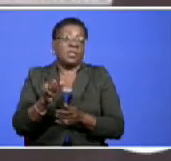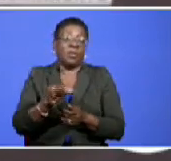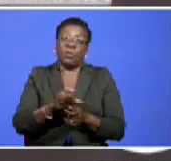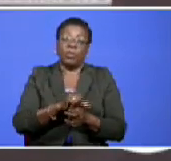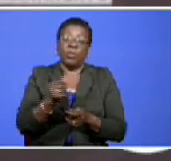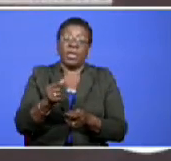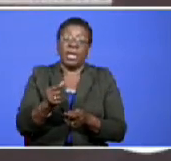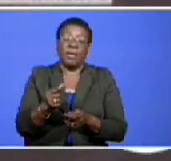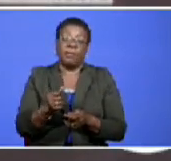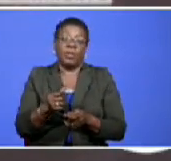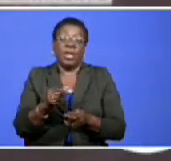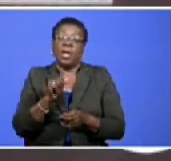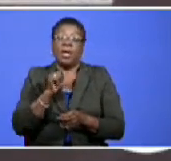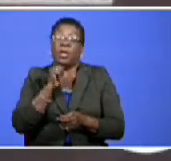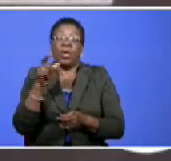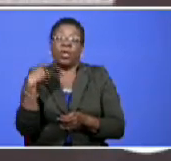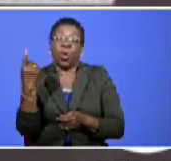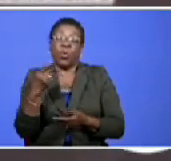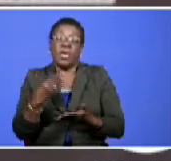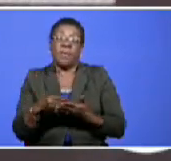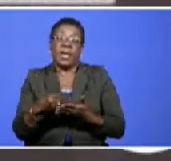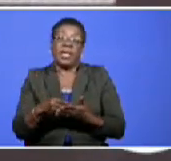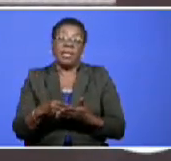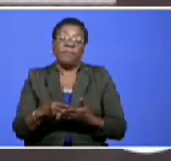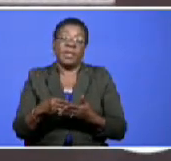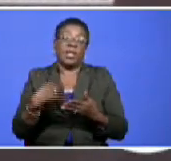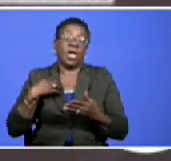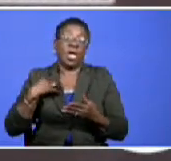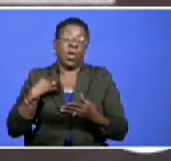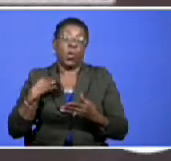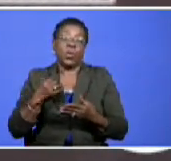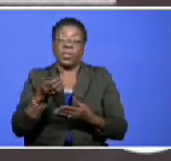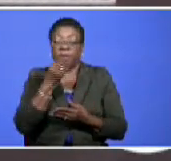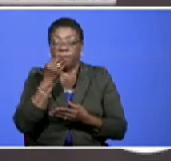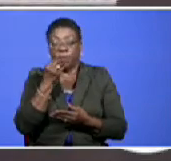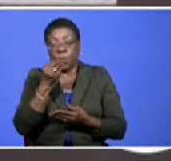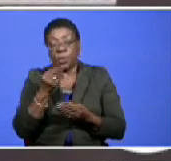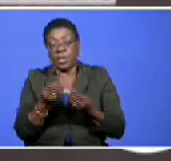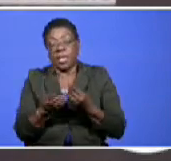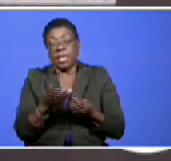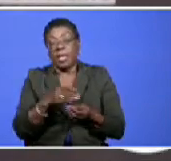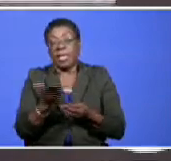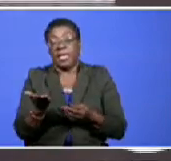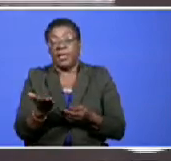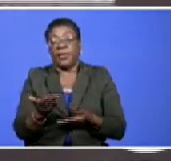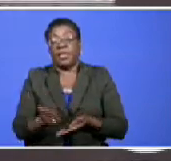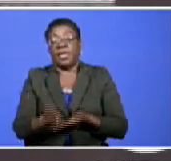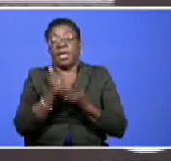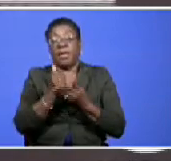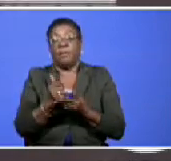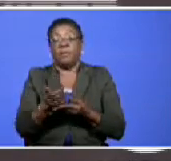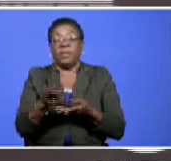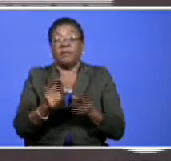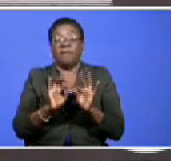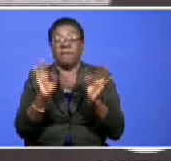food, whatever, whatever things that can, hurricane relief that can help families in the Bahamas,